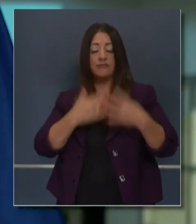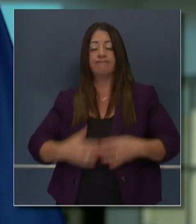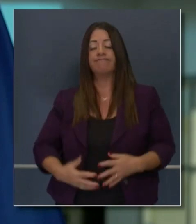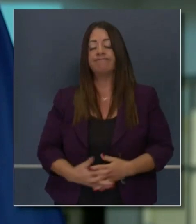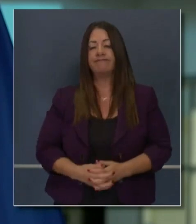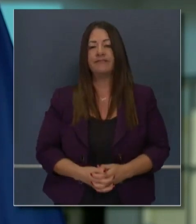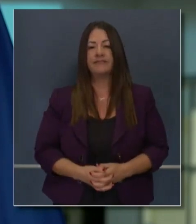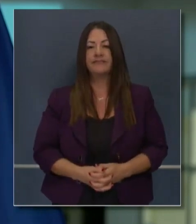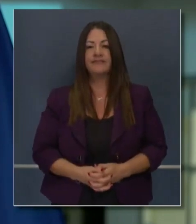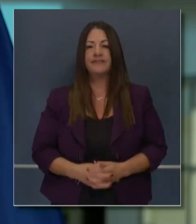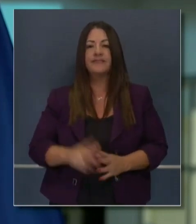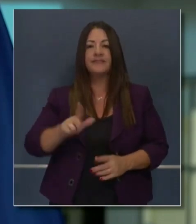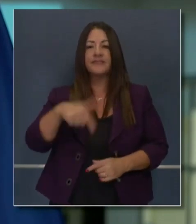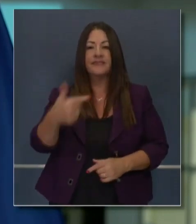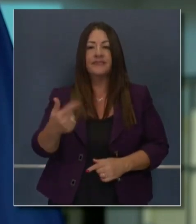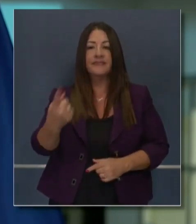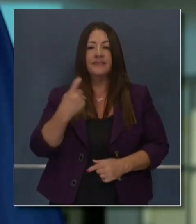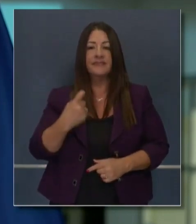Next question.